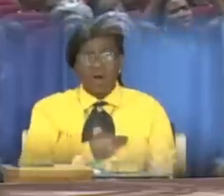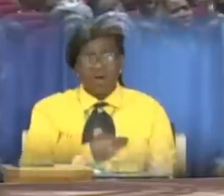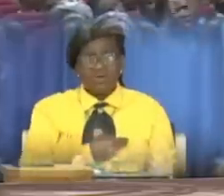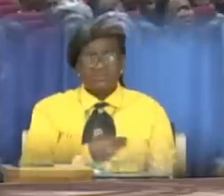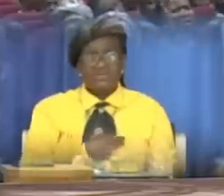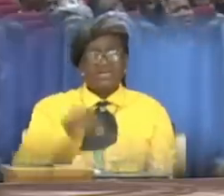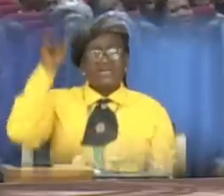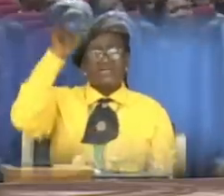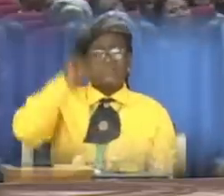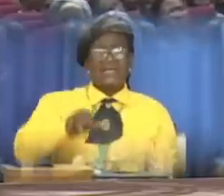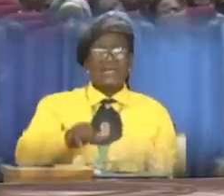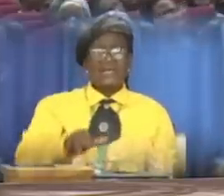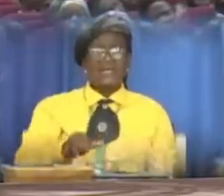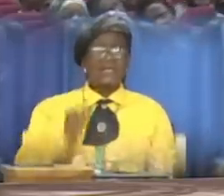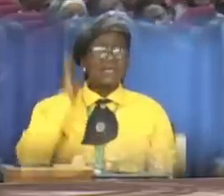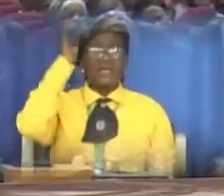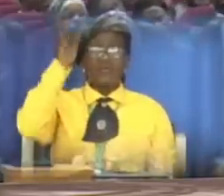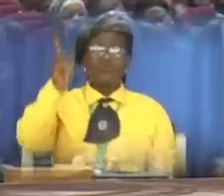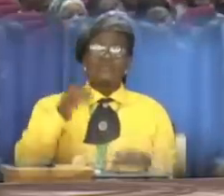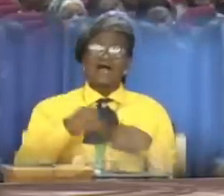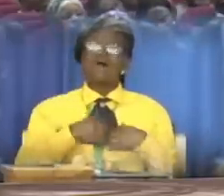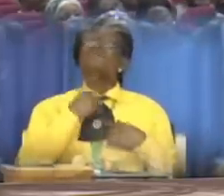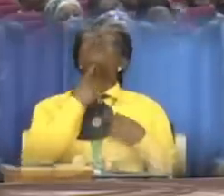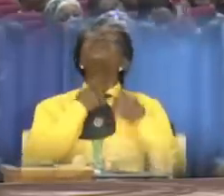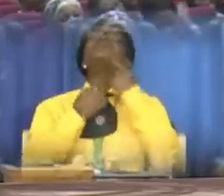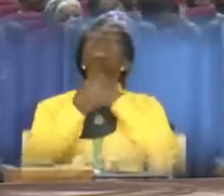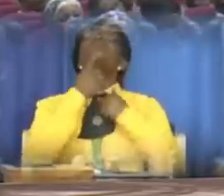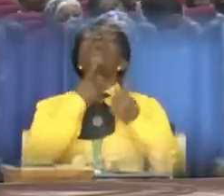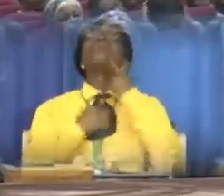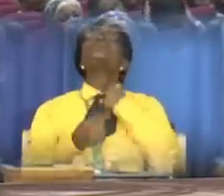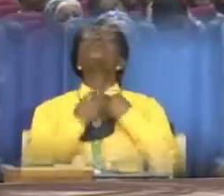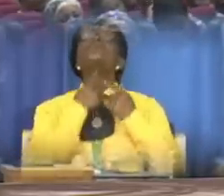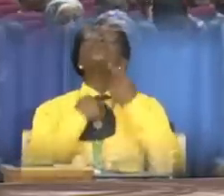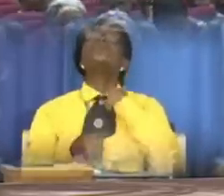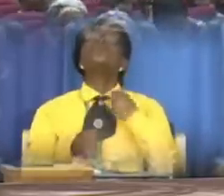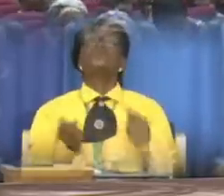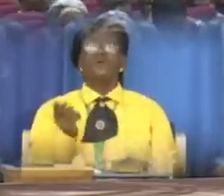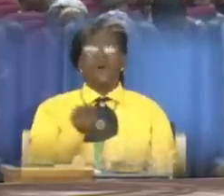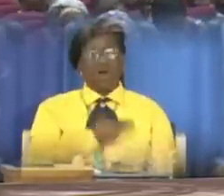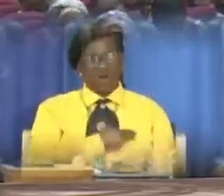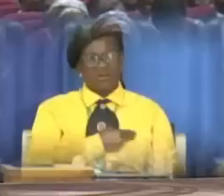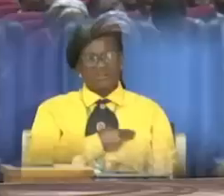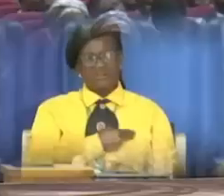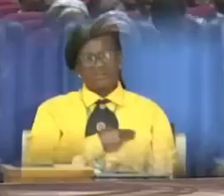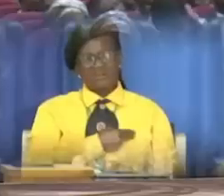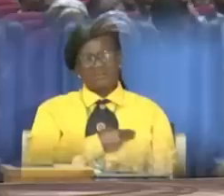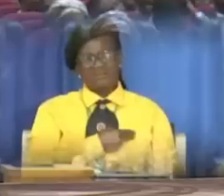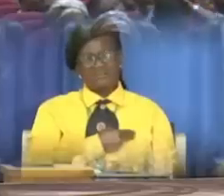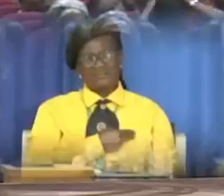they would have swallowed us. They would have swallowed us.